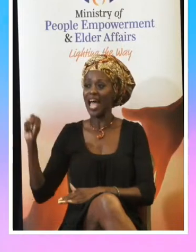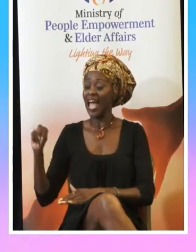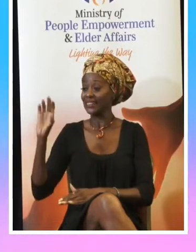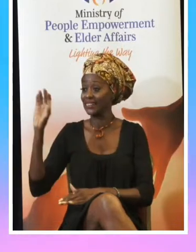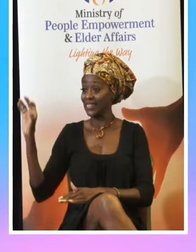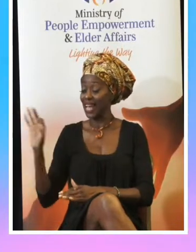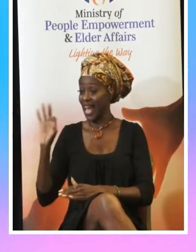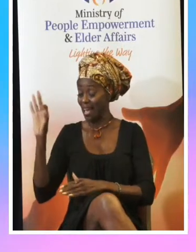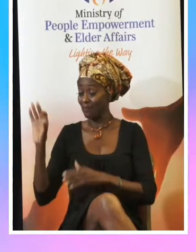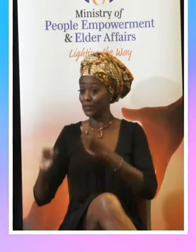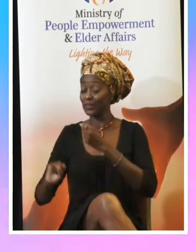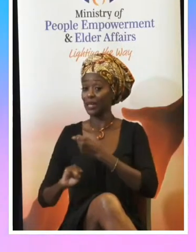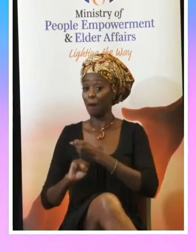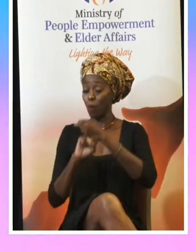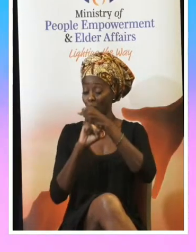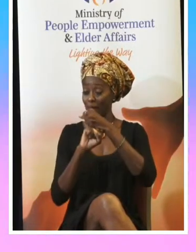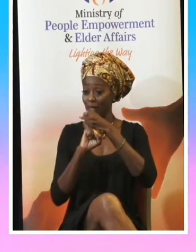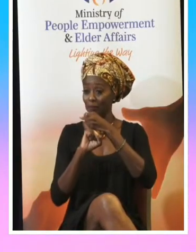supported